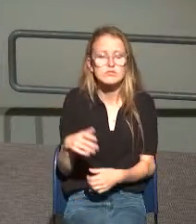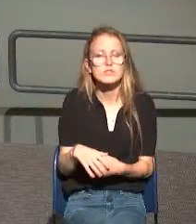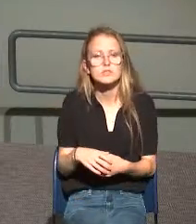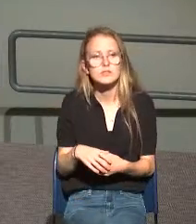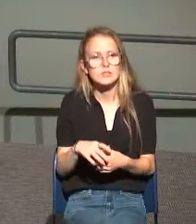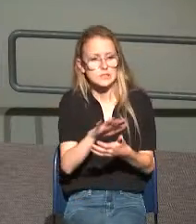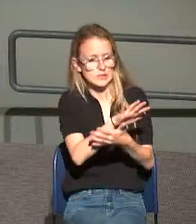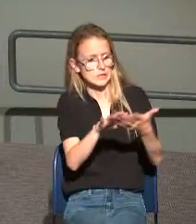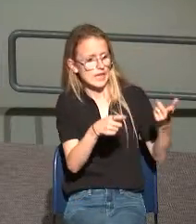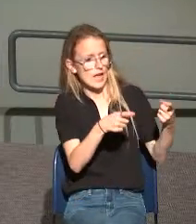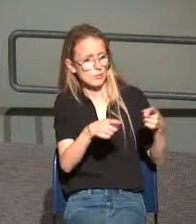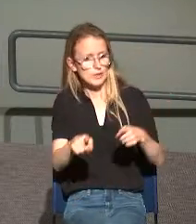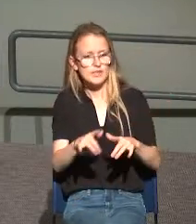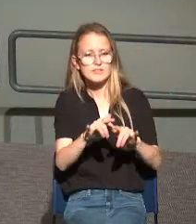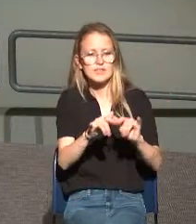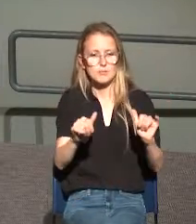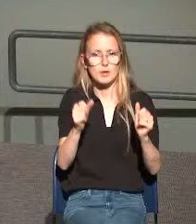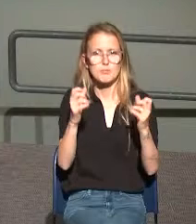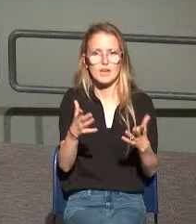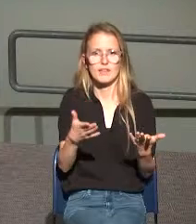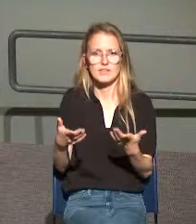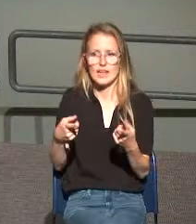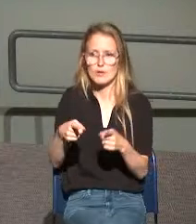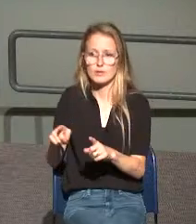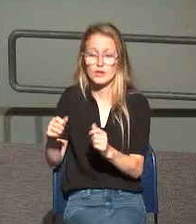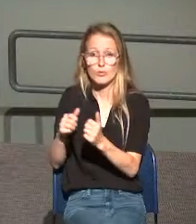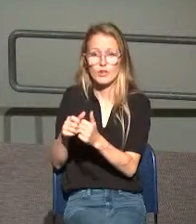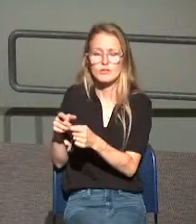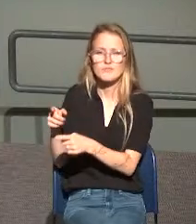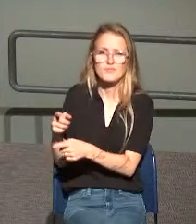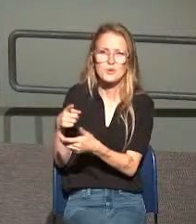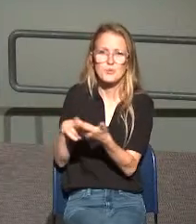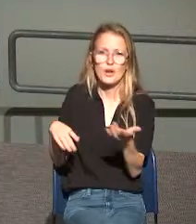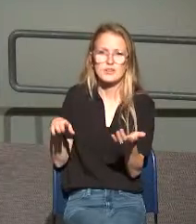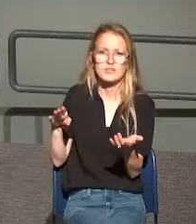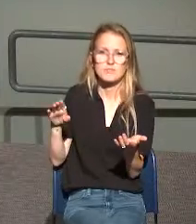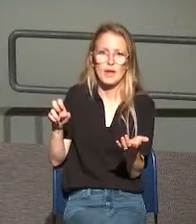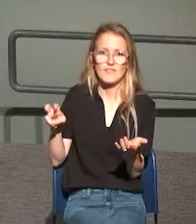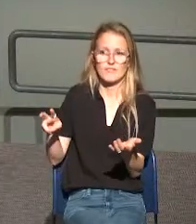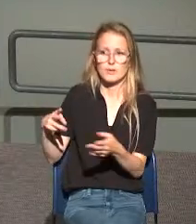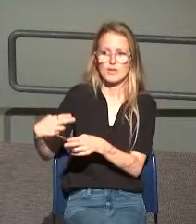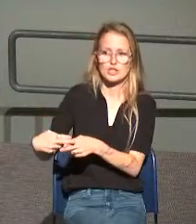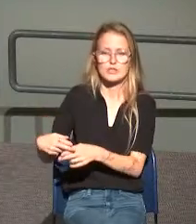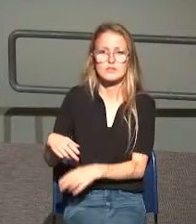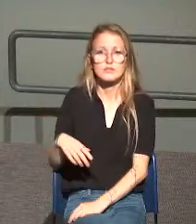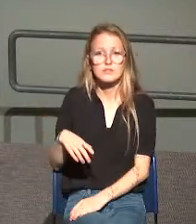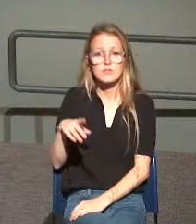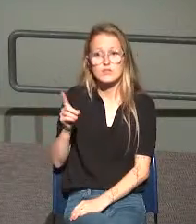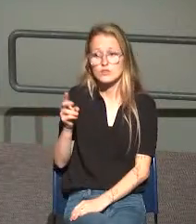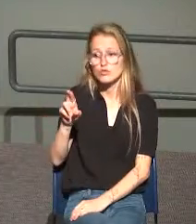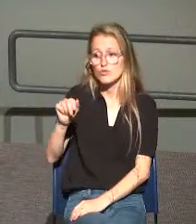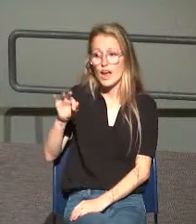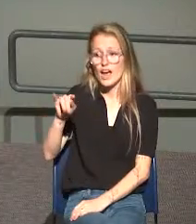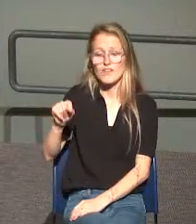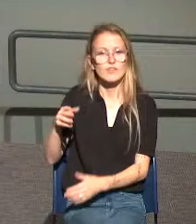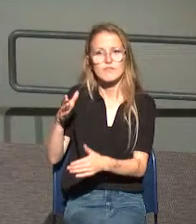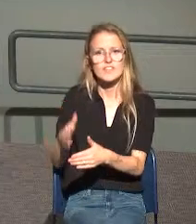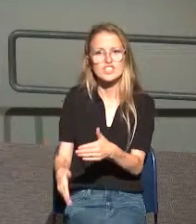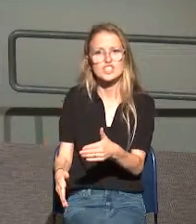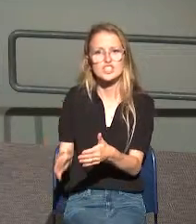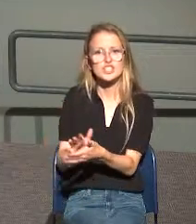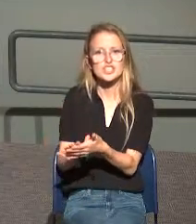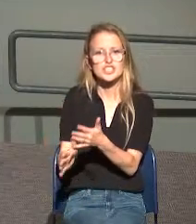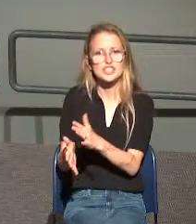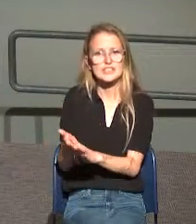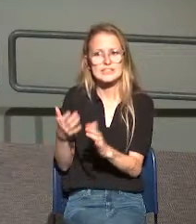these other things that Bev mentioned, like the end of the draft, which really scared the services. They were concerned